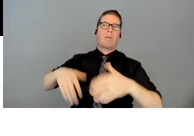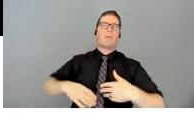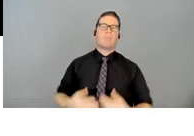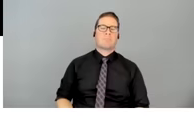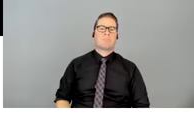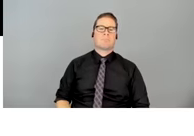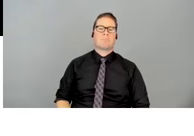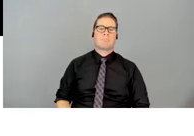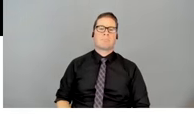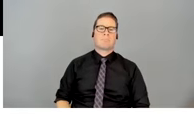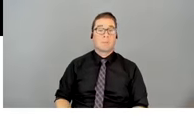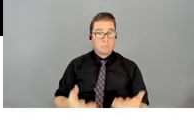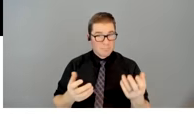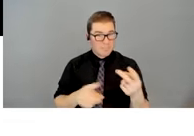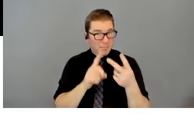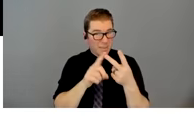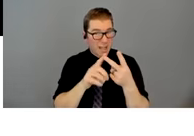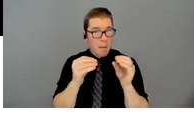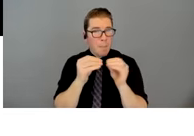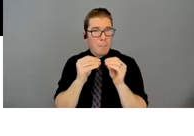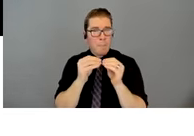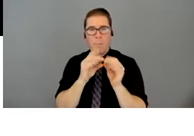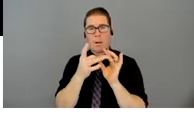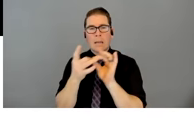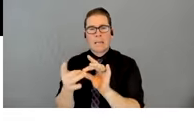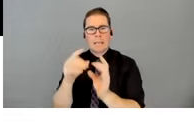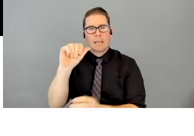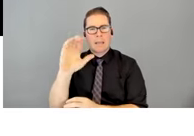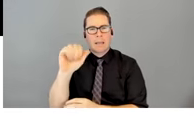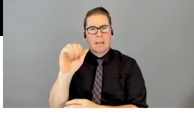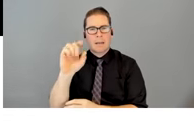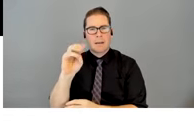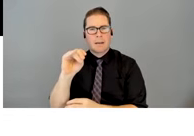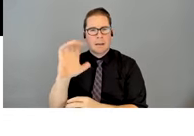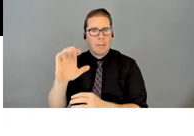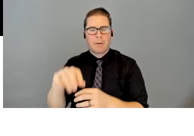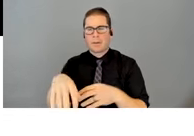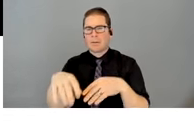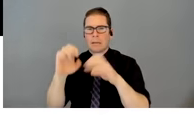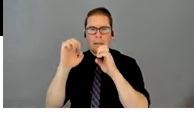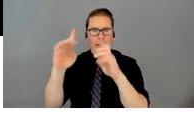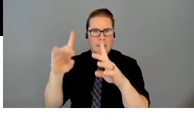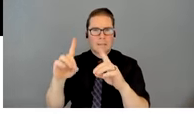It's more support for your academics. Maxient is